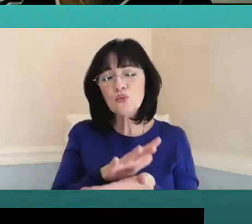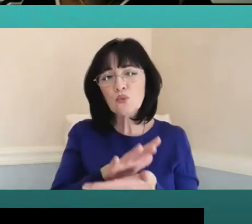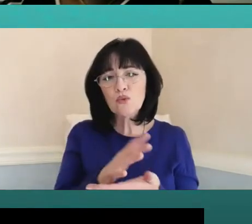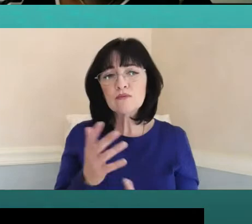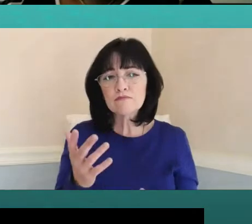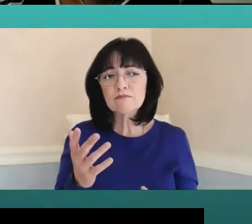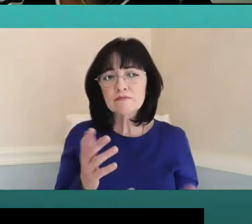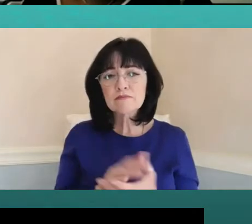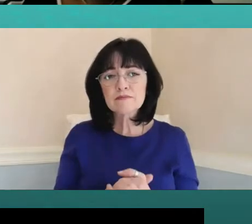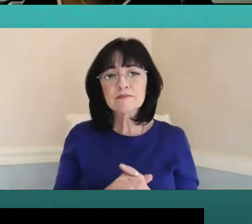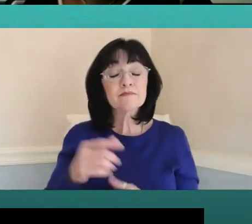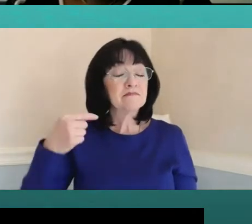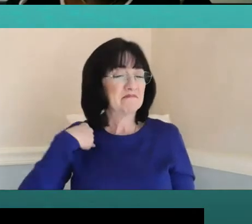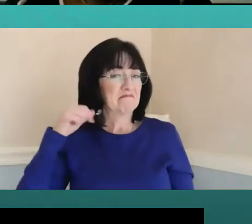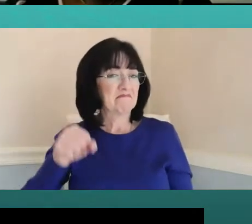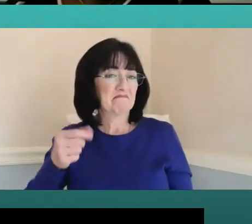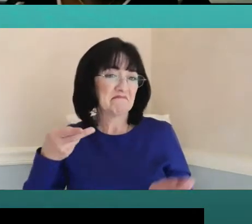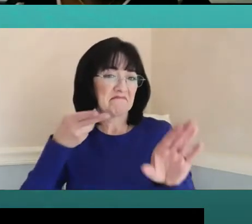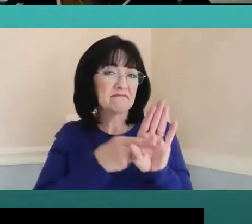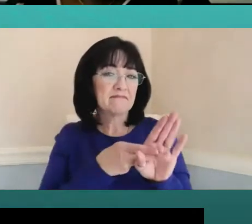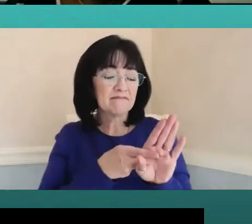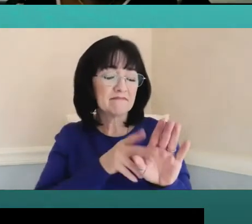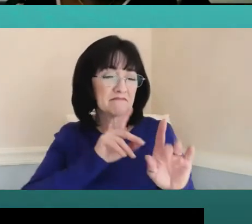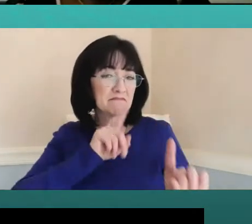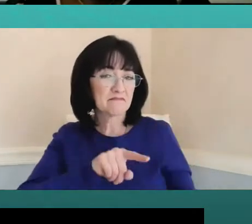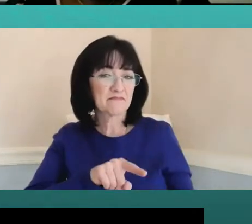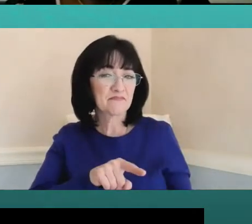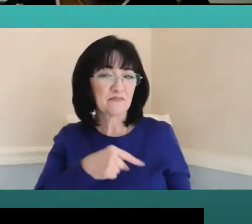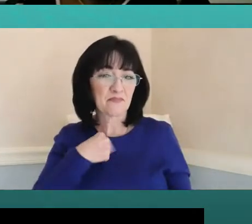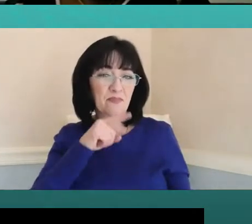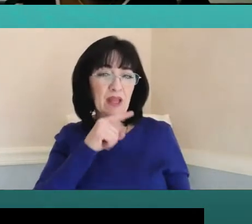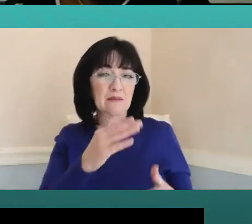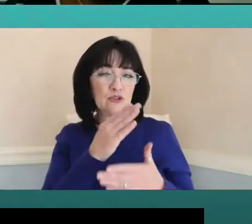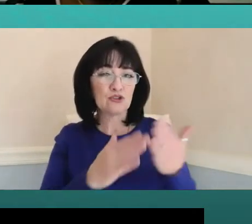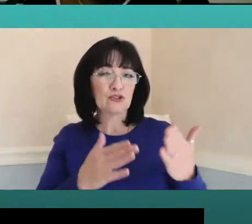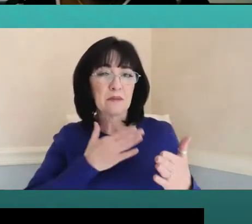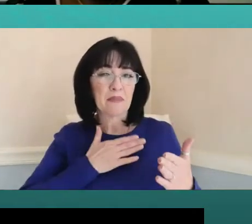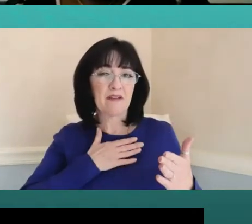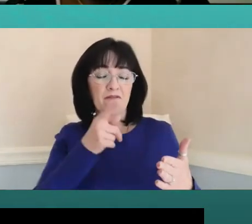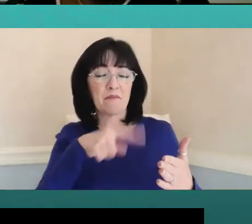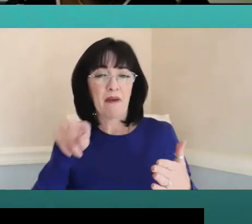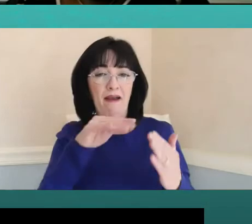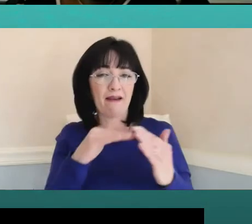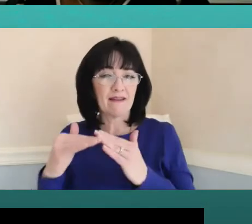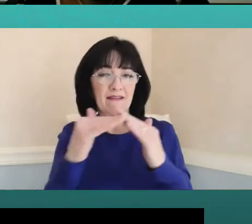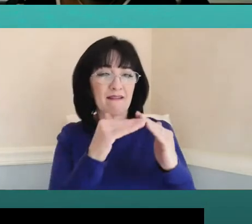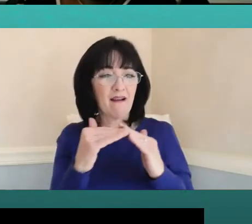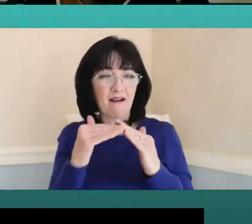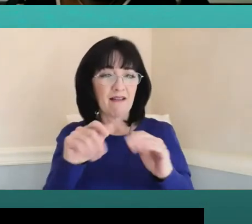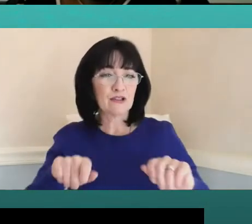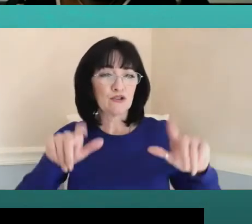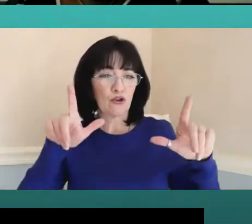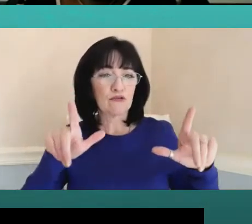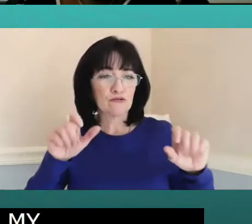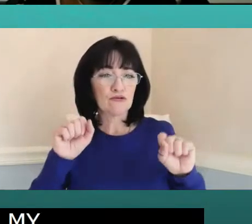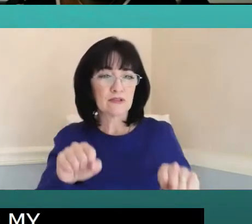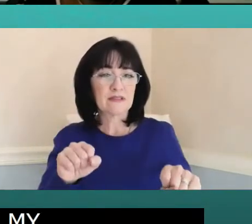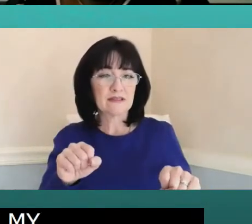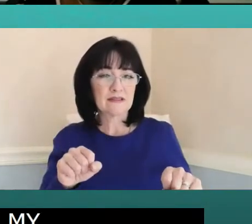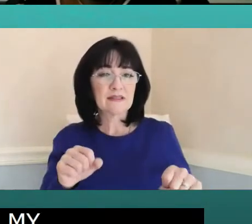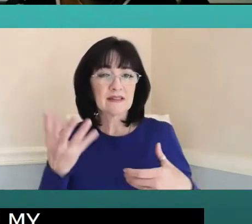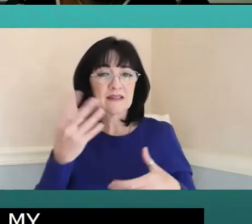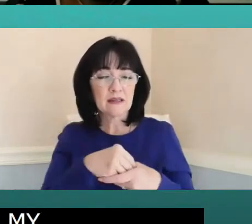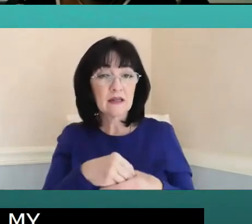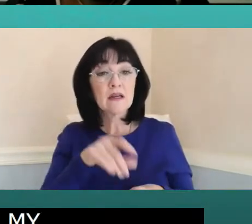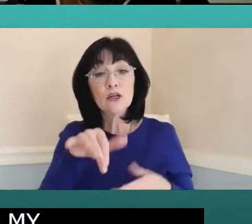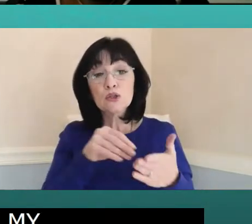So I can jump in there, and I'm sure some of my colleagues on the screen can follow up as well. So the students that aren't attending summer school,